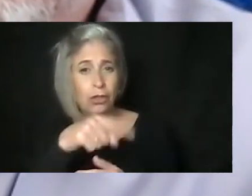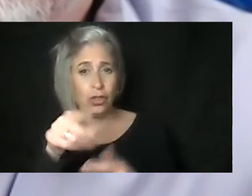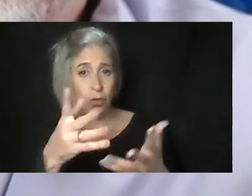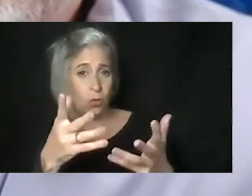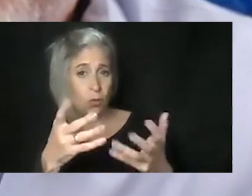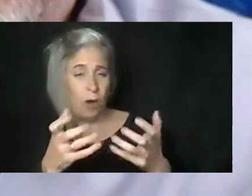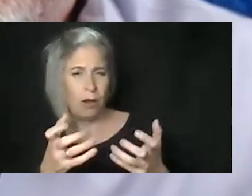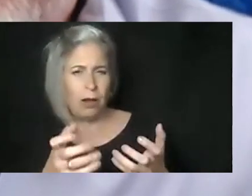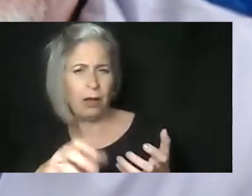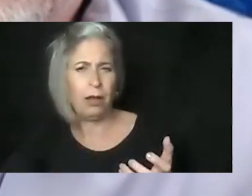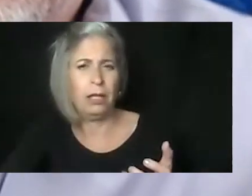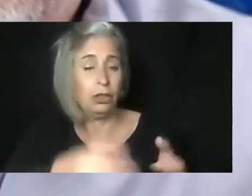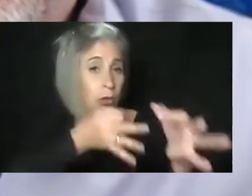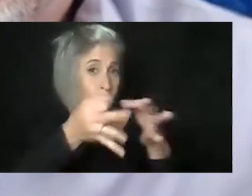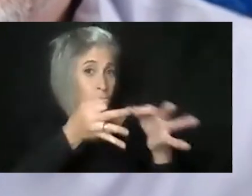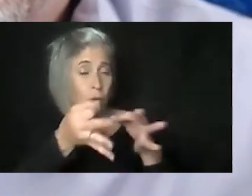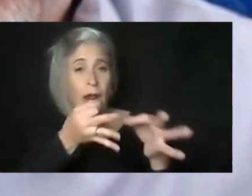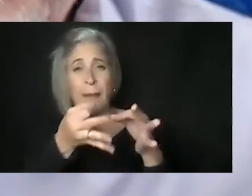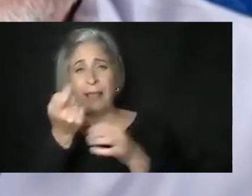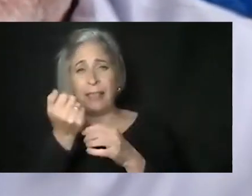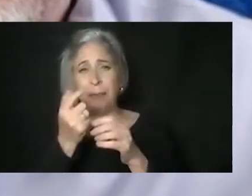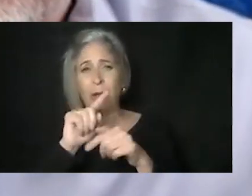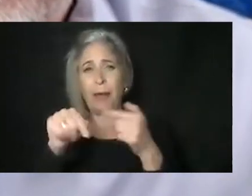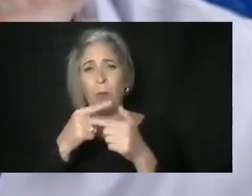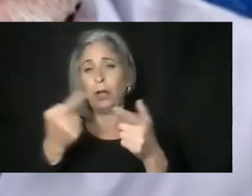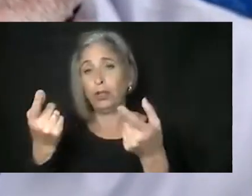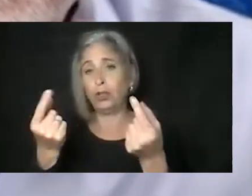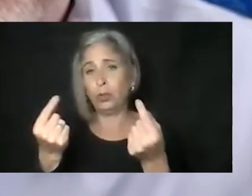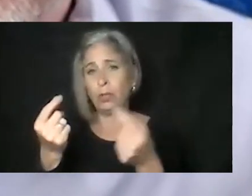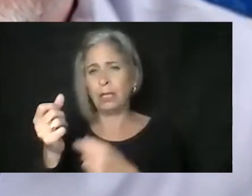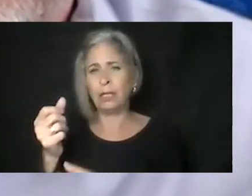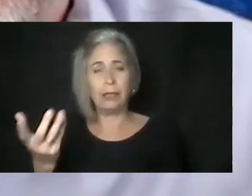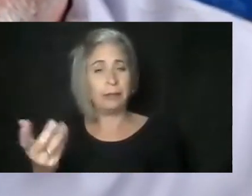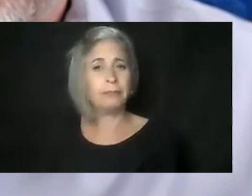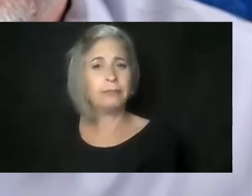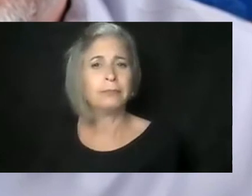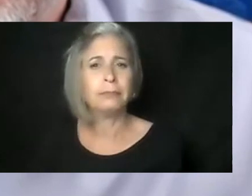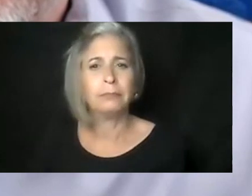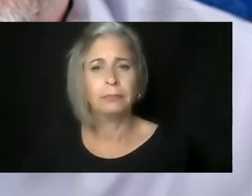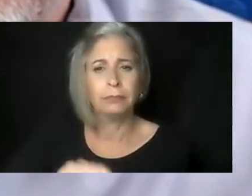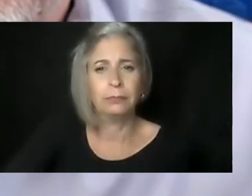to maybe describe a little bit of what you're doing with that, Sam or Alwar?